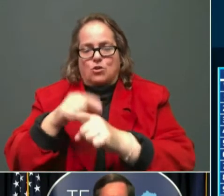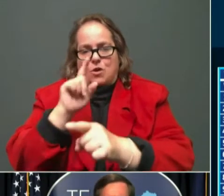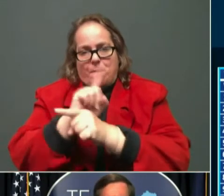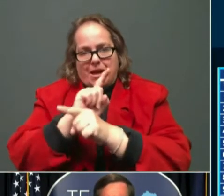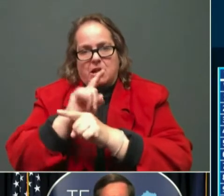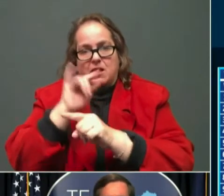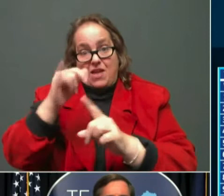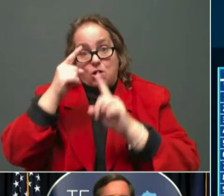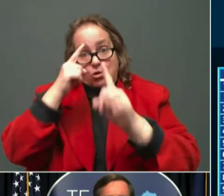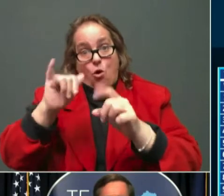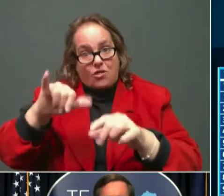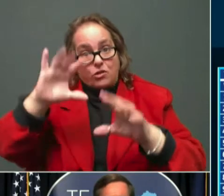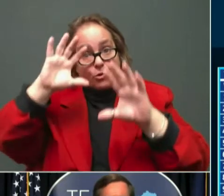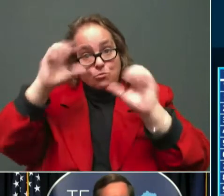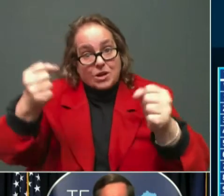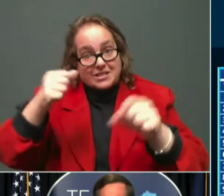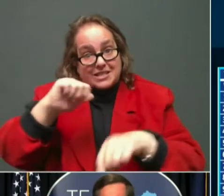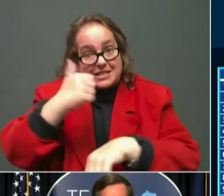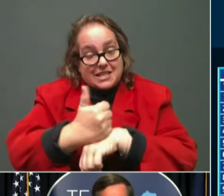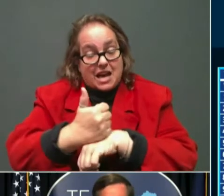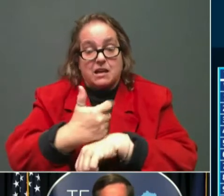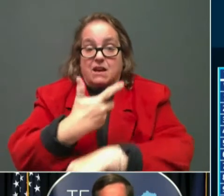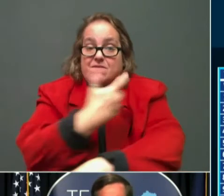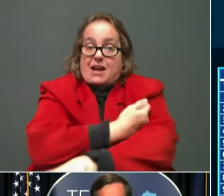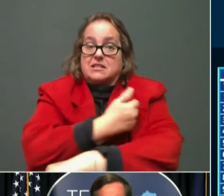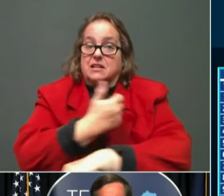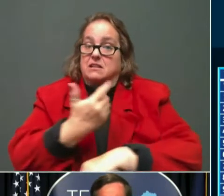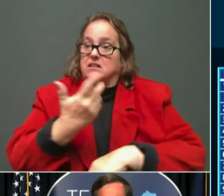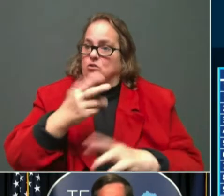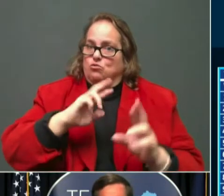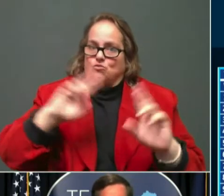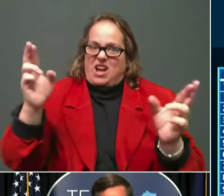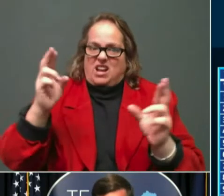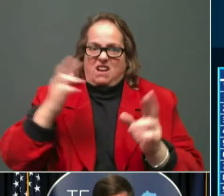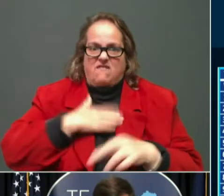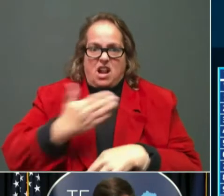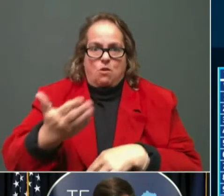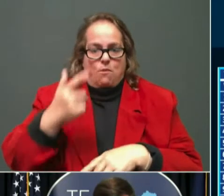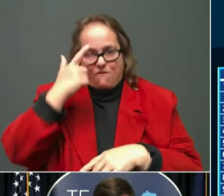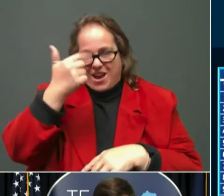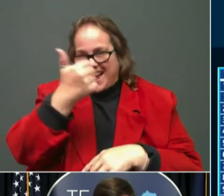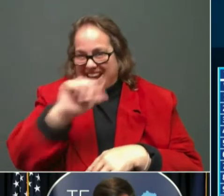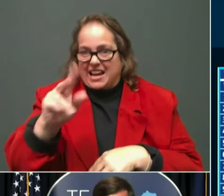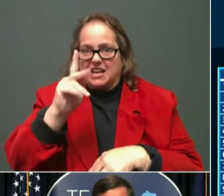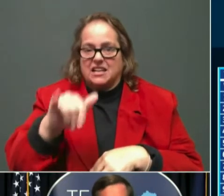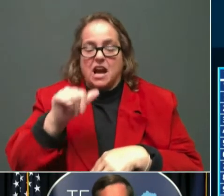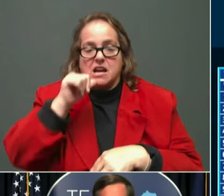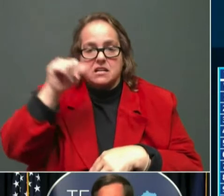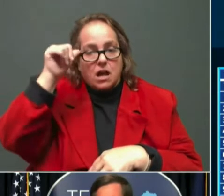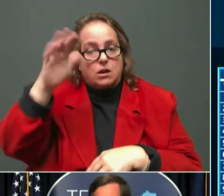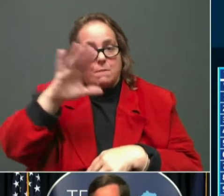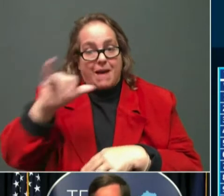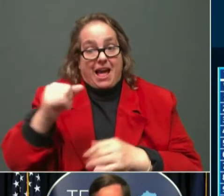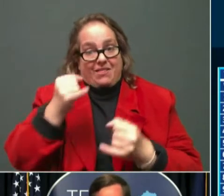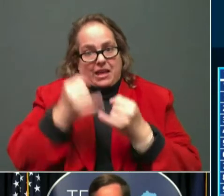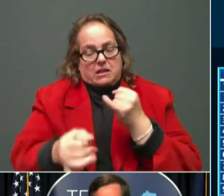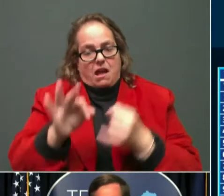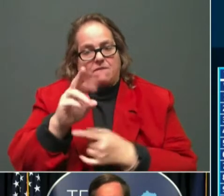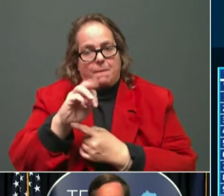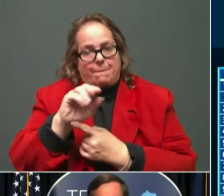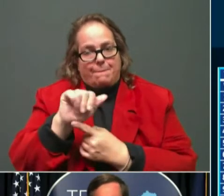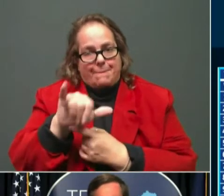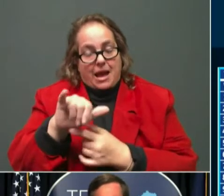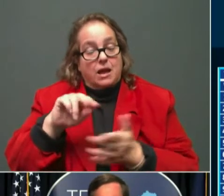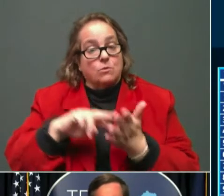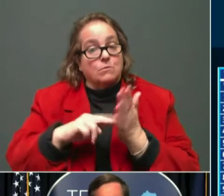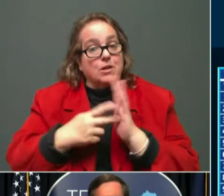vaccine available for any Kentucky adult that wants one by the end of May. That's going to mean we have to continue to expand